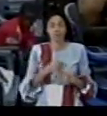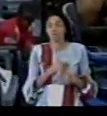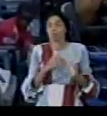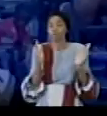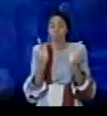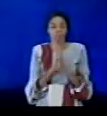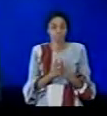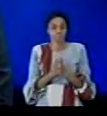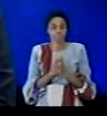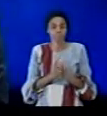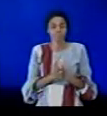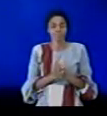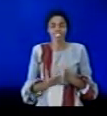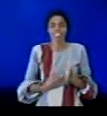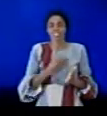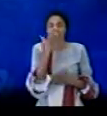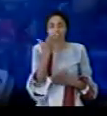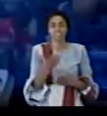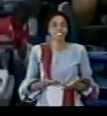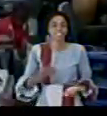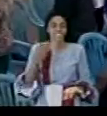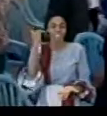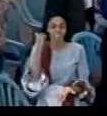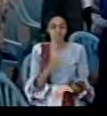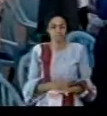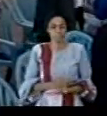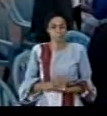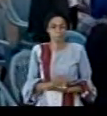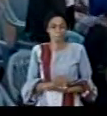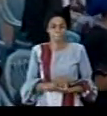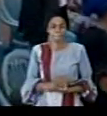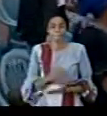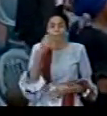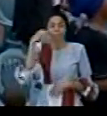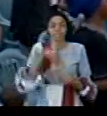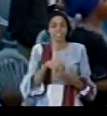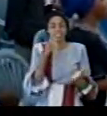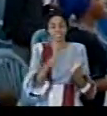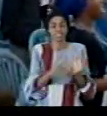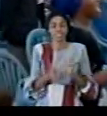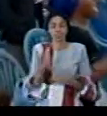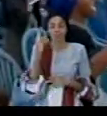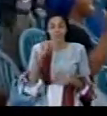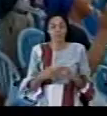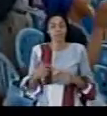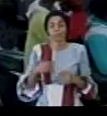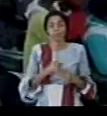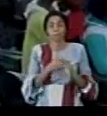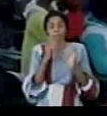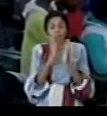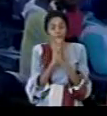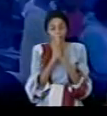I want a louder amen. In Jesus' name we pray.